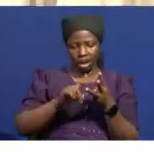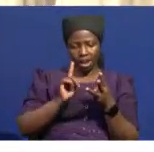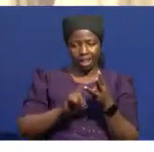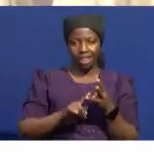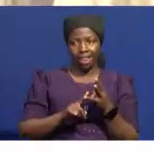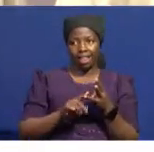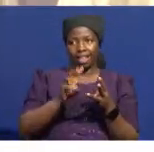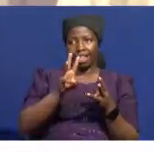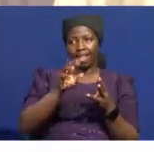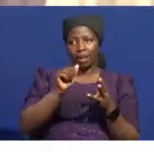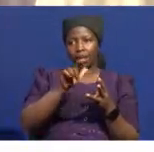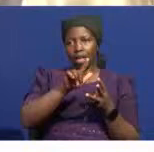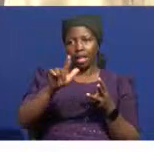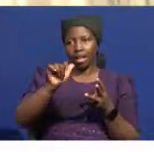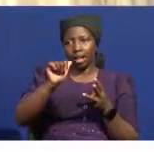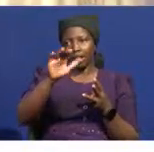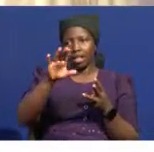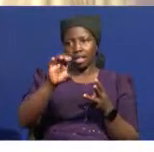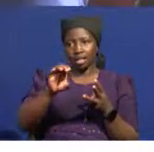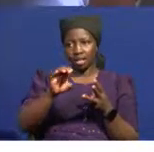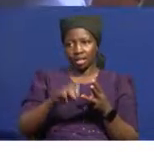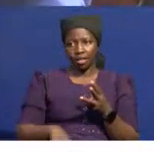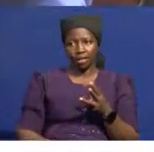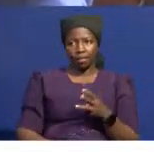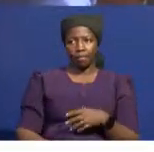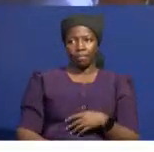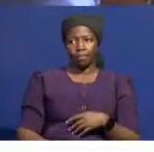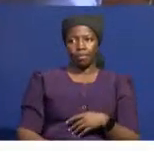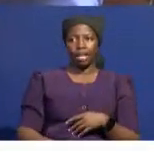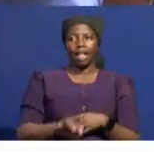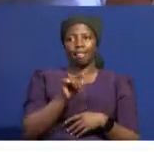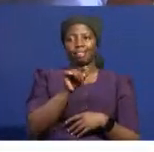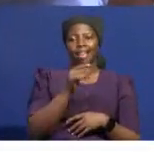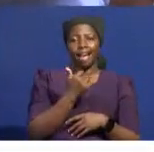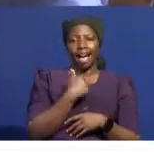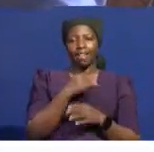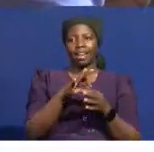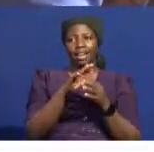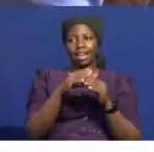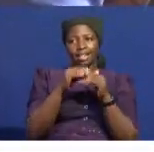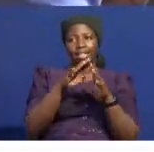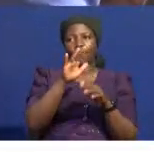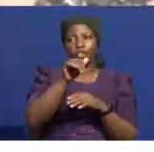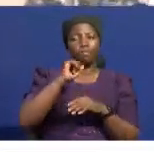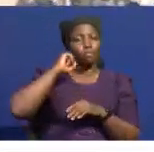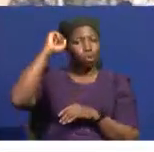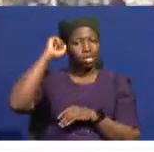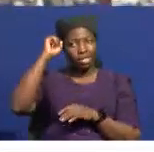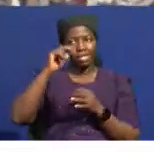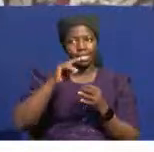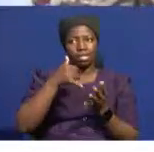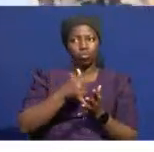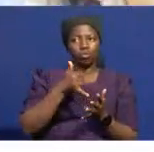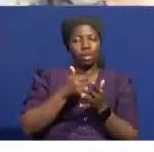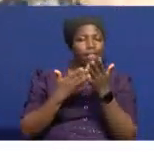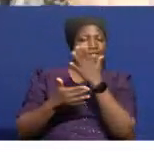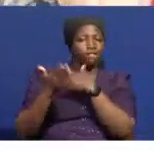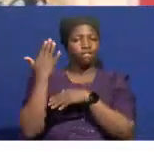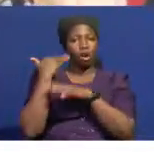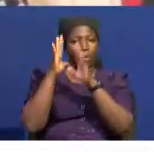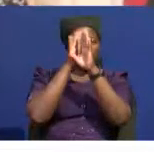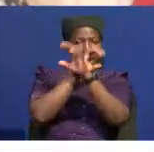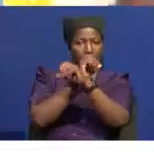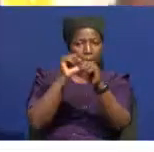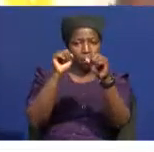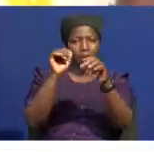Right Reverend Wallace Nganga Qureshi. The event brought together leaders from across the political divide, including former President